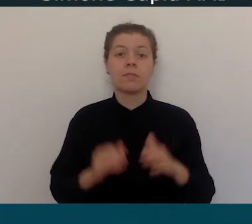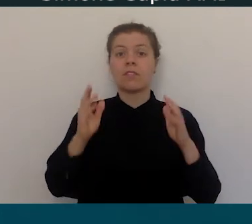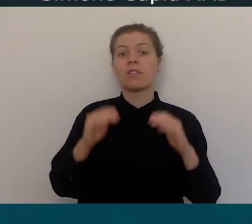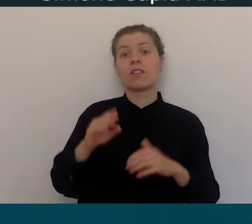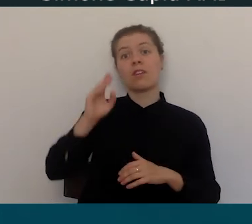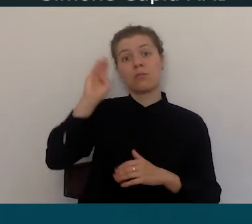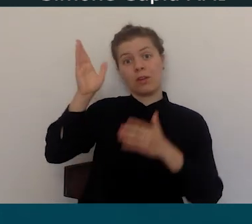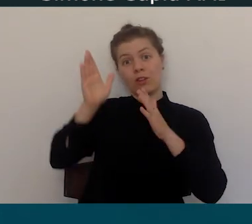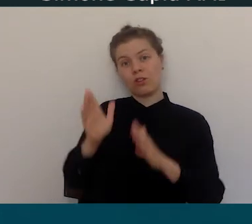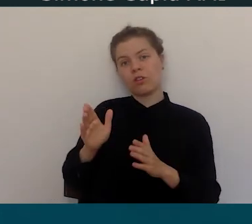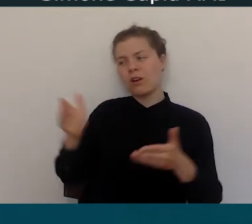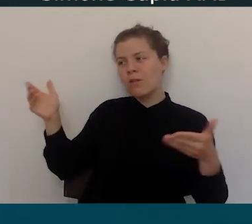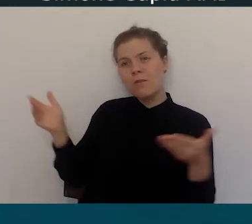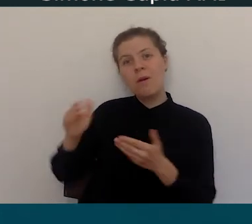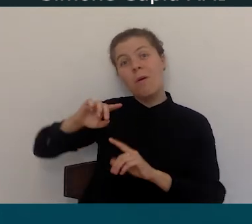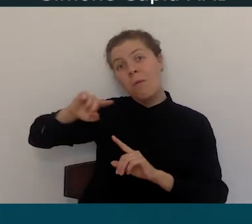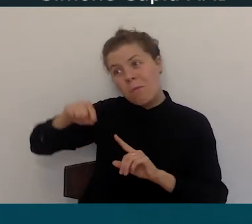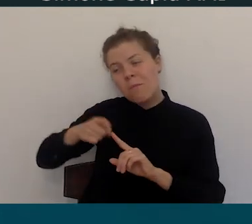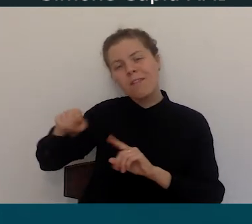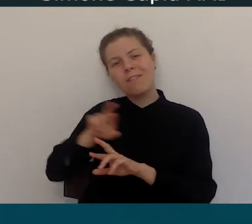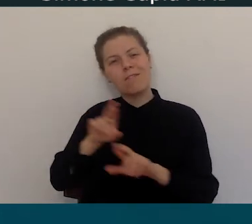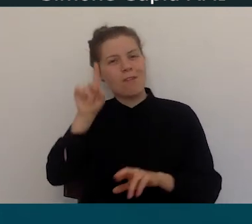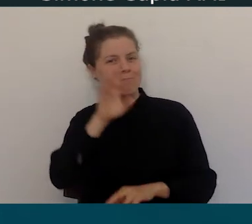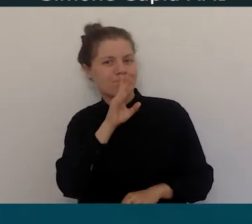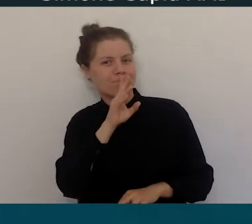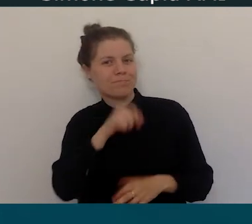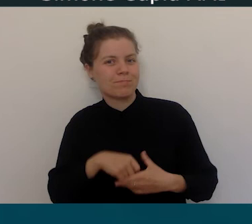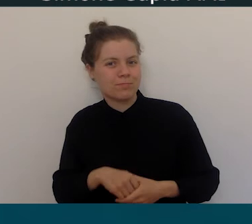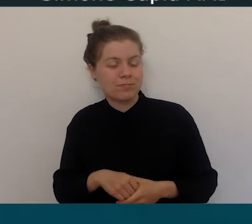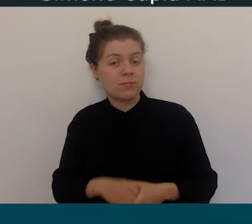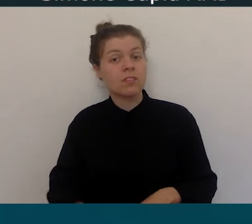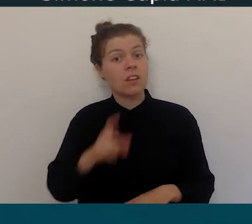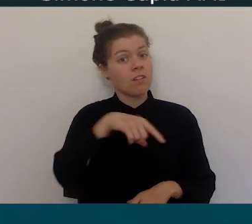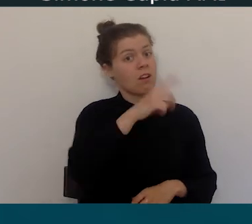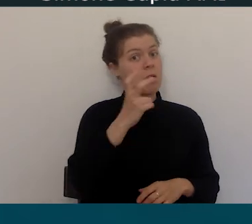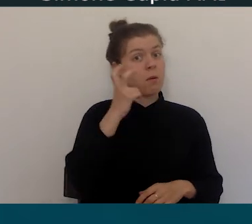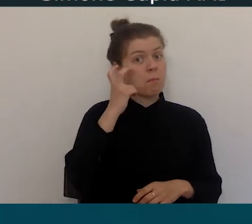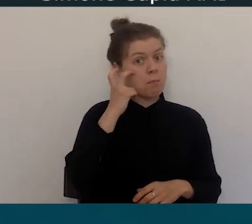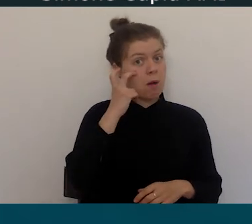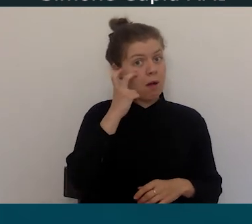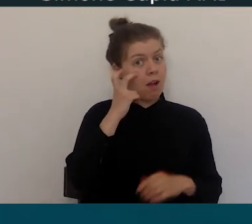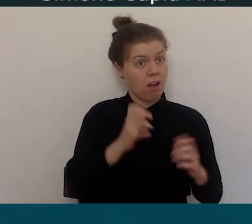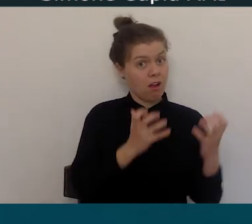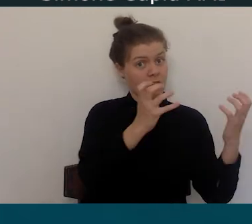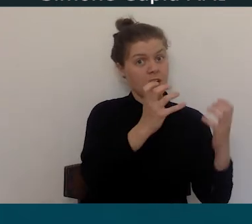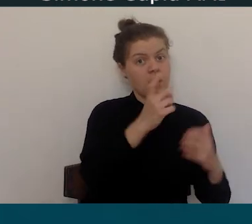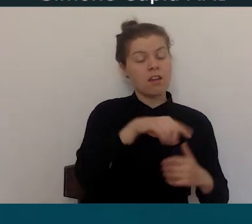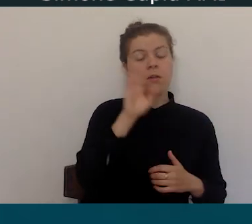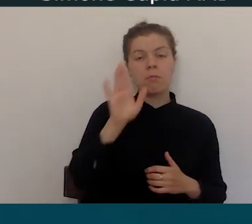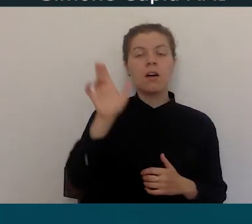Introduce speakers as they are going to speak. The blind audience associates